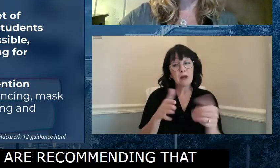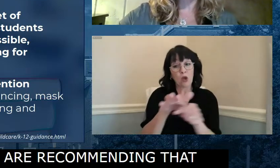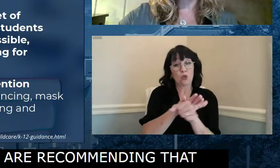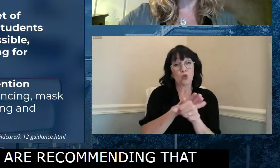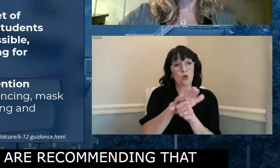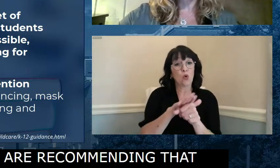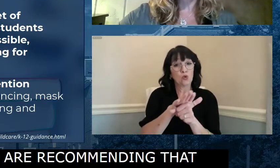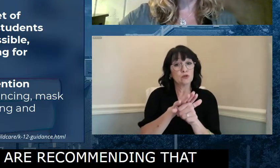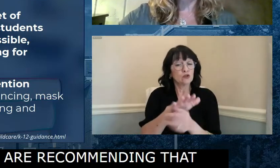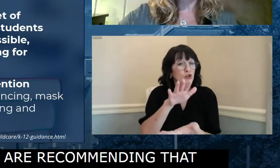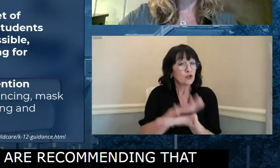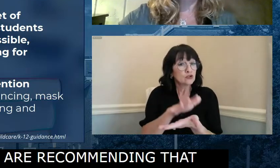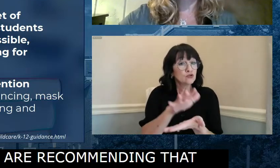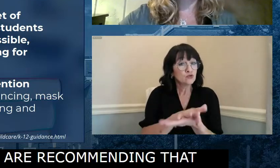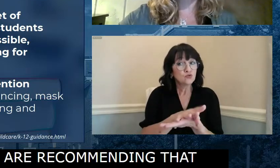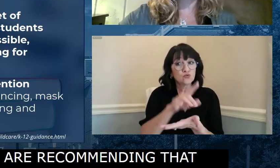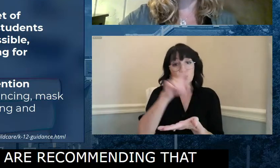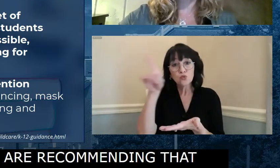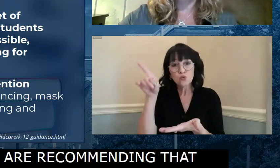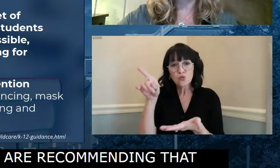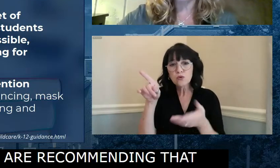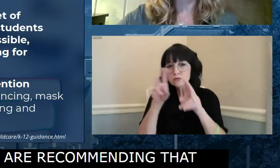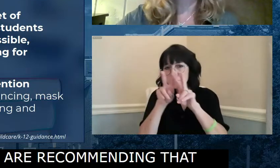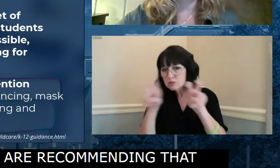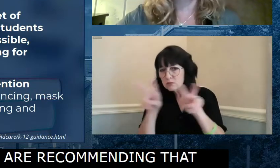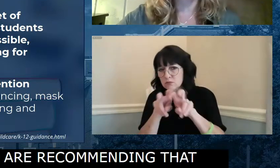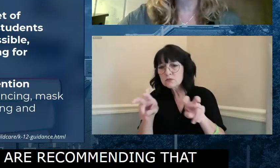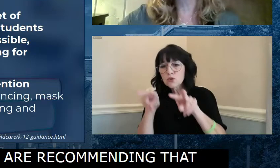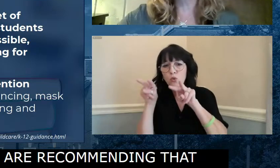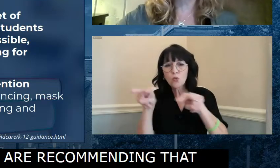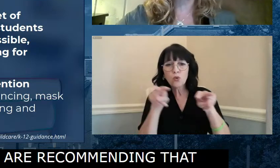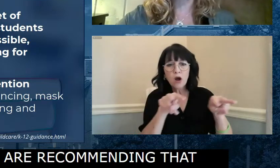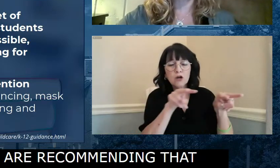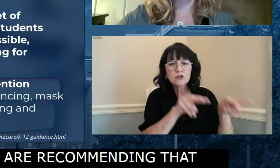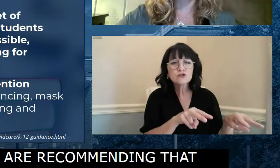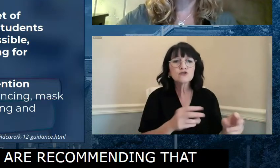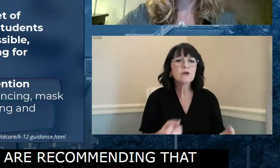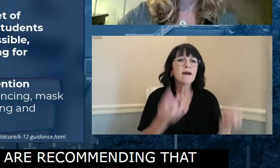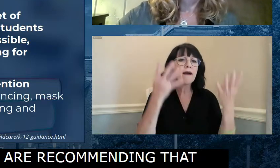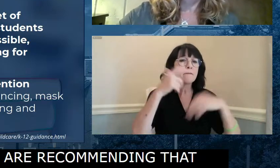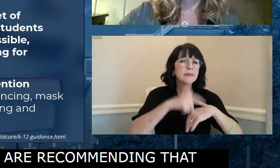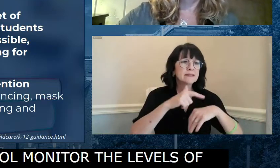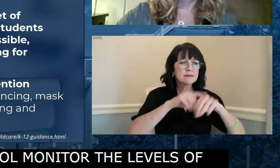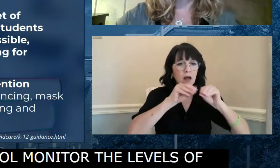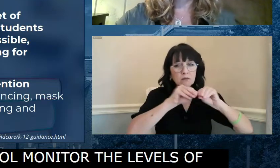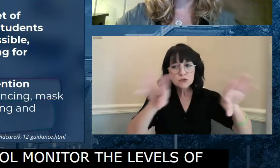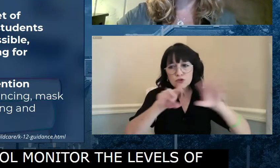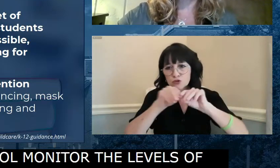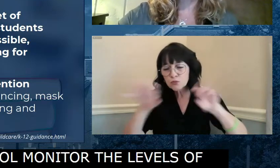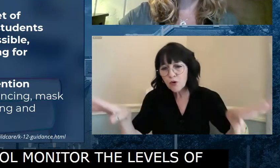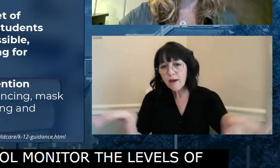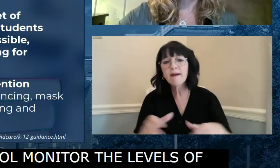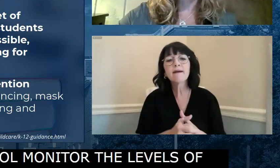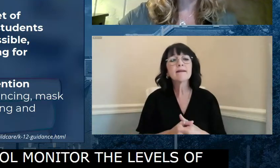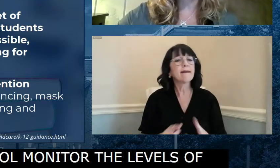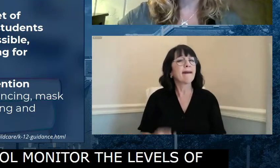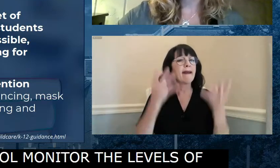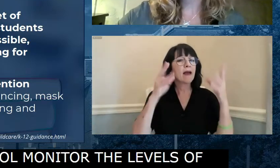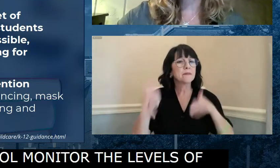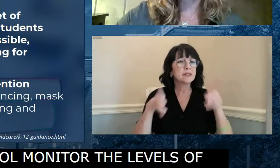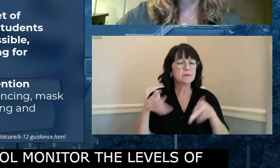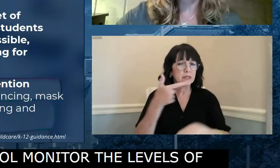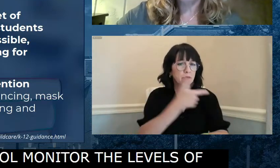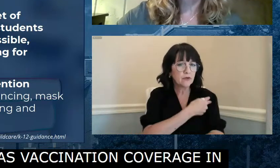the levels of community transmission, as well as vaccination coverage in their settings, as well as